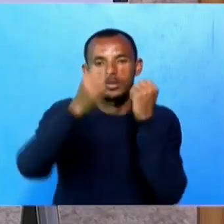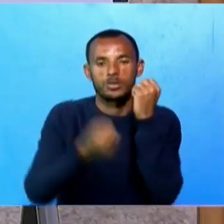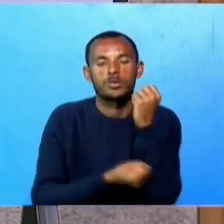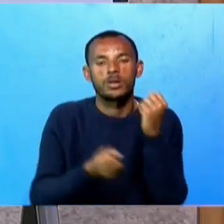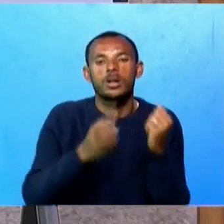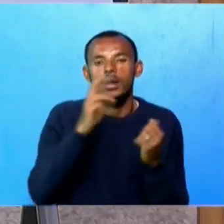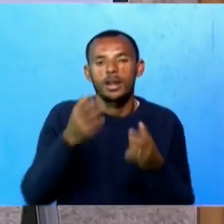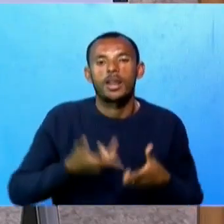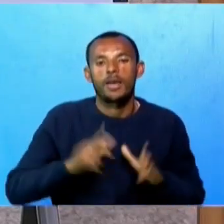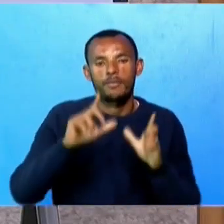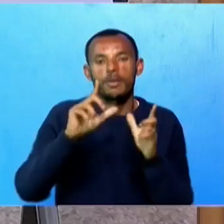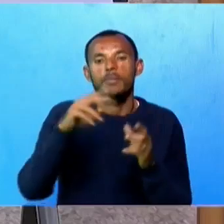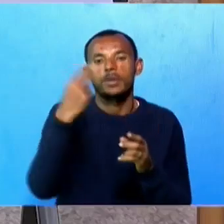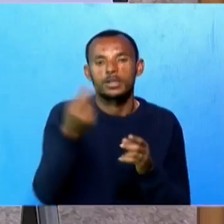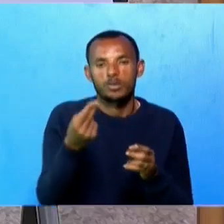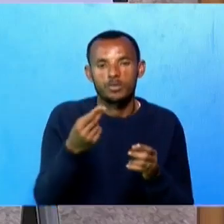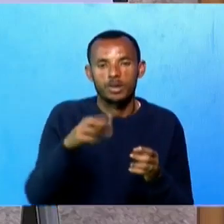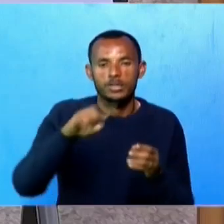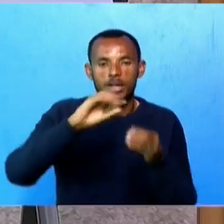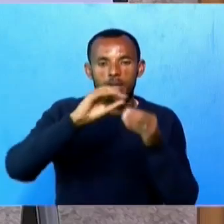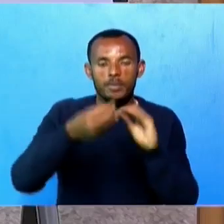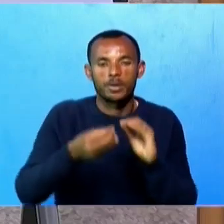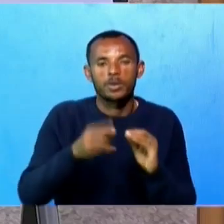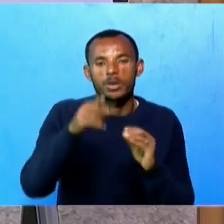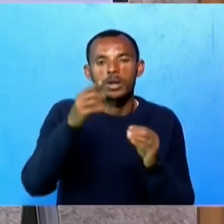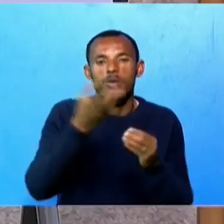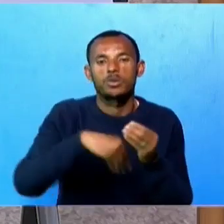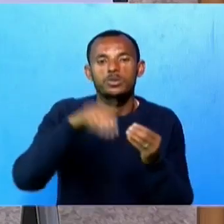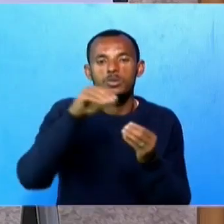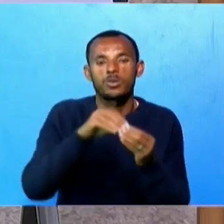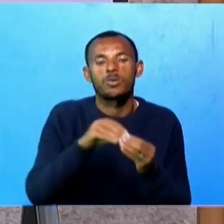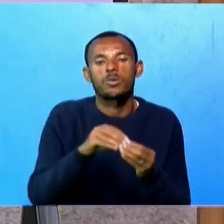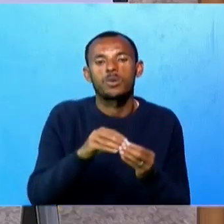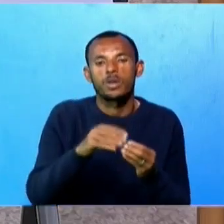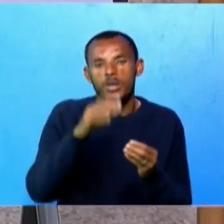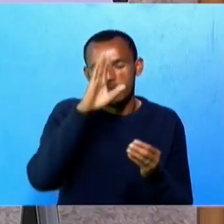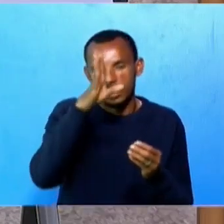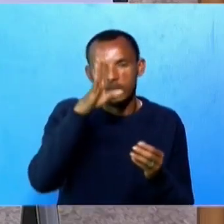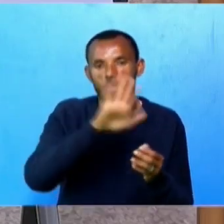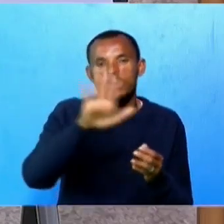real-life applications of rational number. You can also create your own example